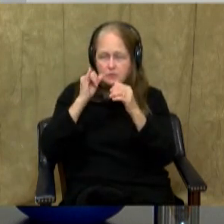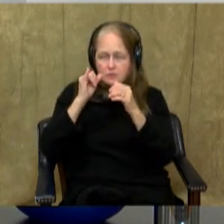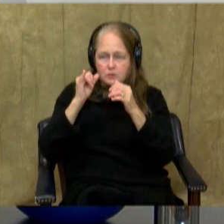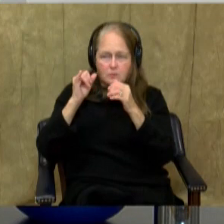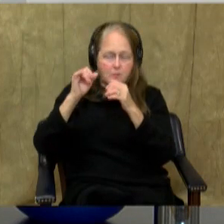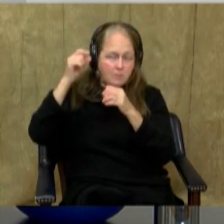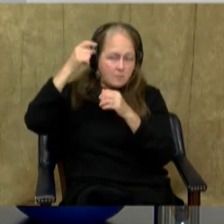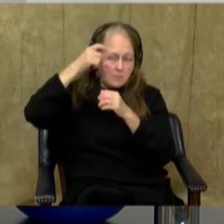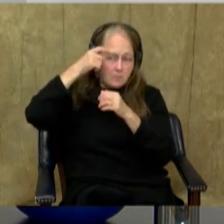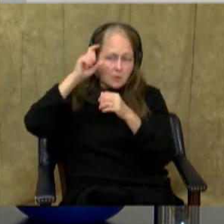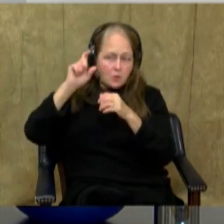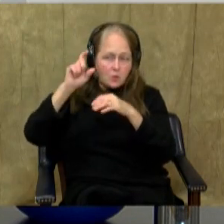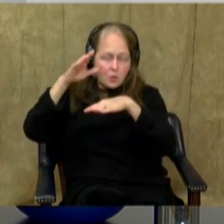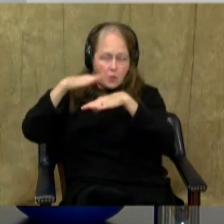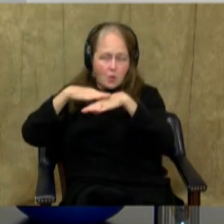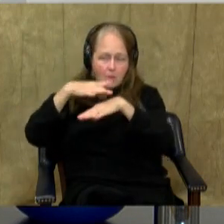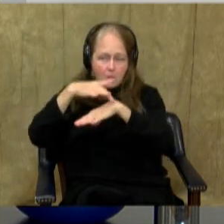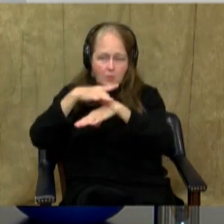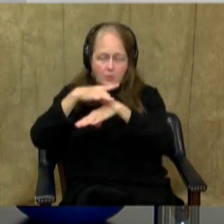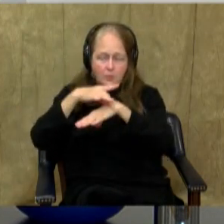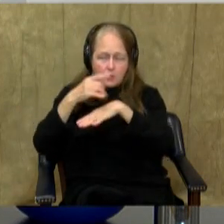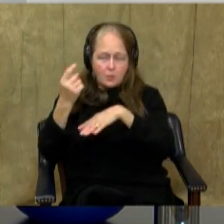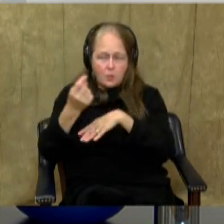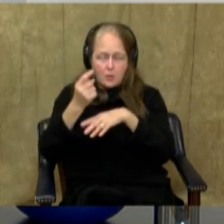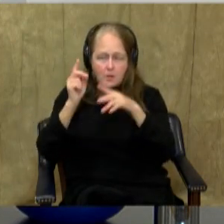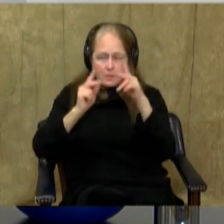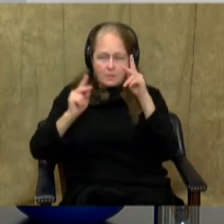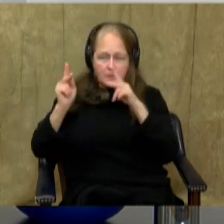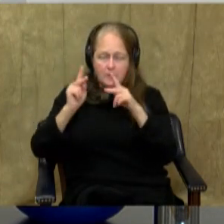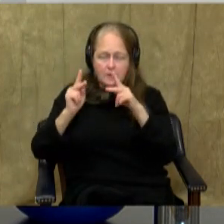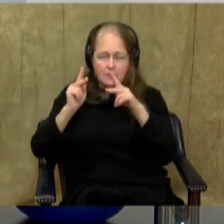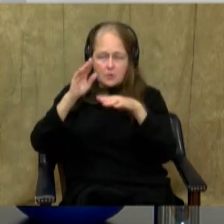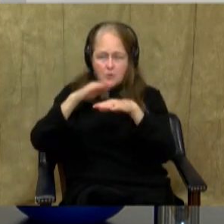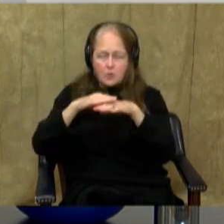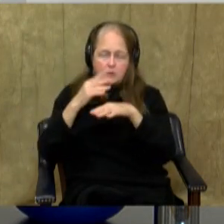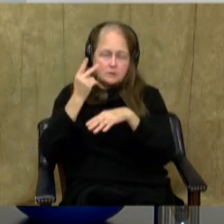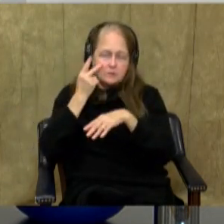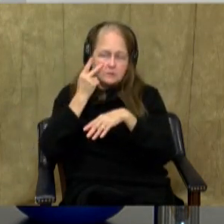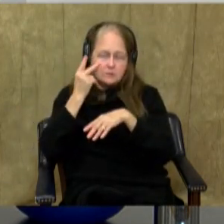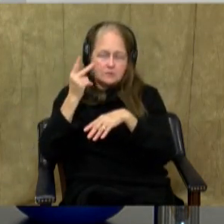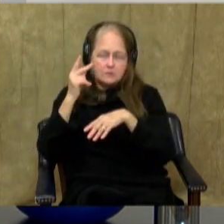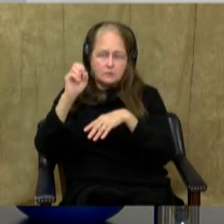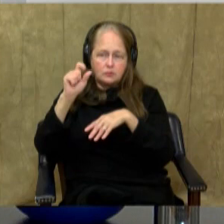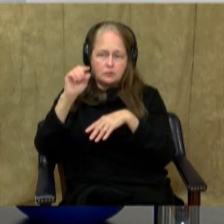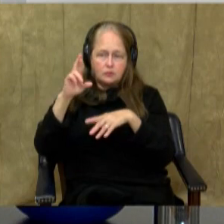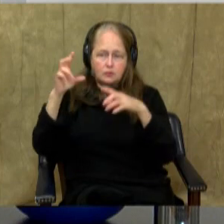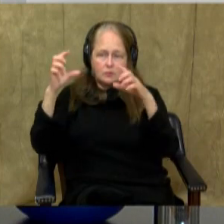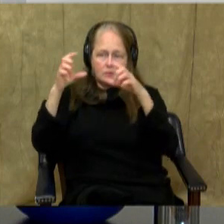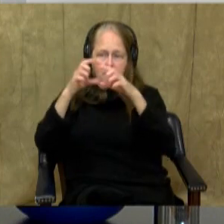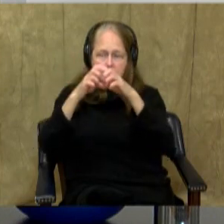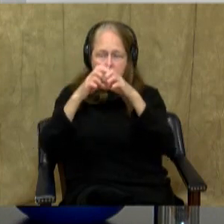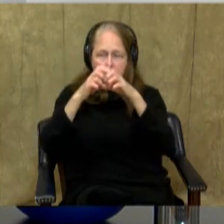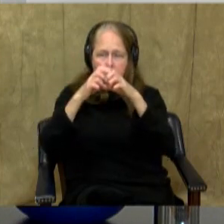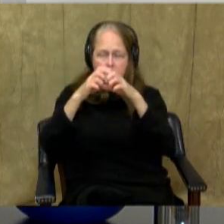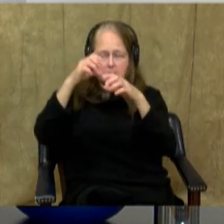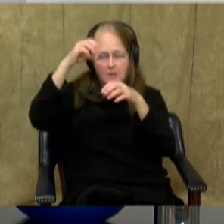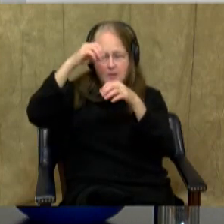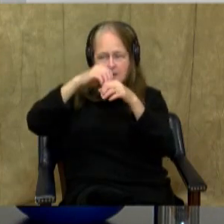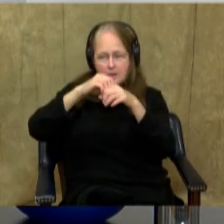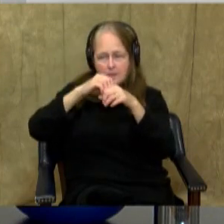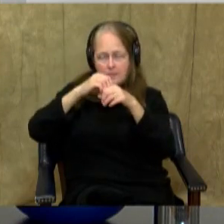of the moon on the Earth, the only people on Earth that get to see that solar eclipse have to be in that